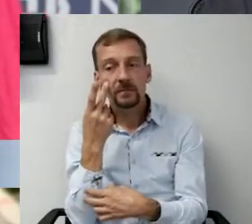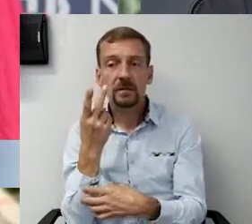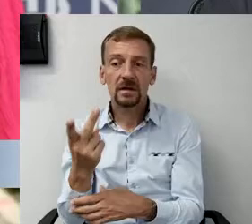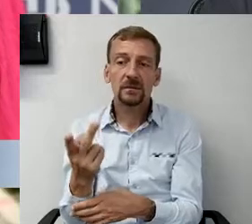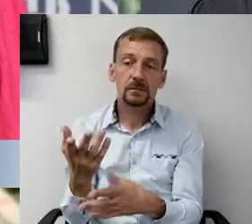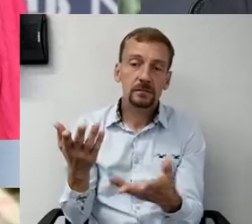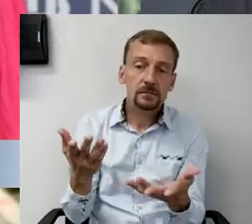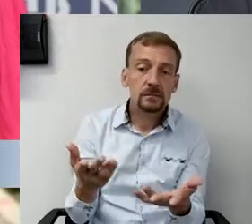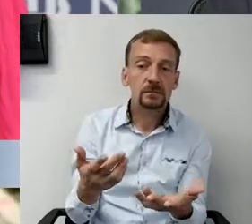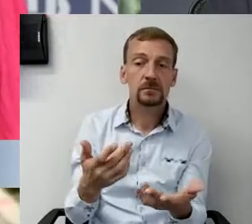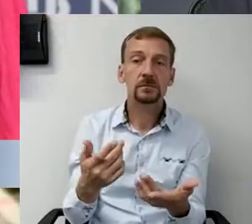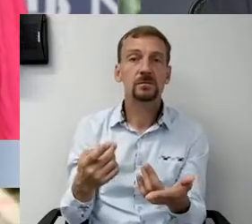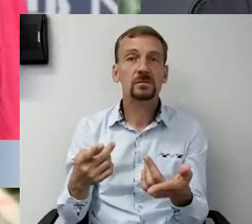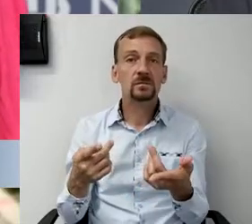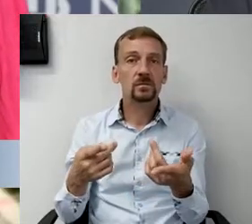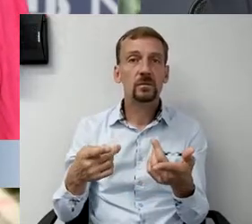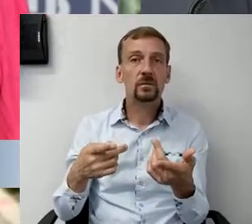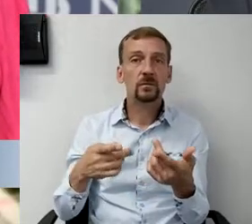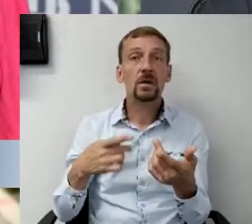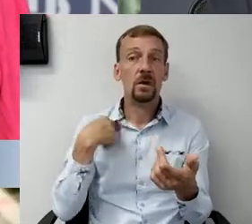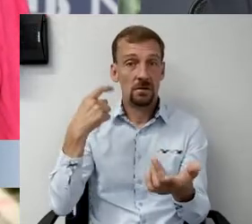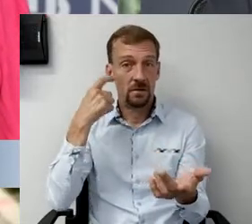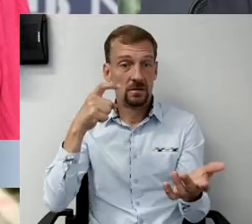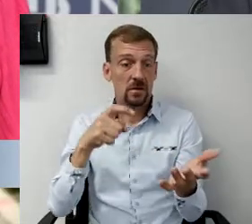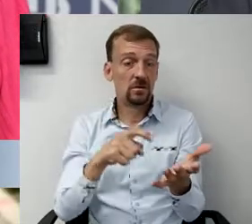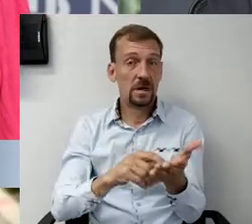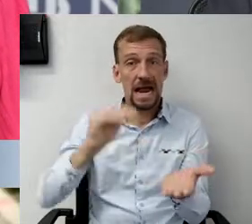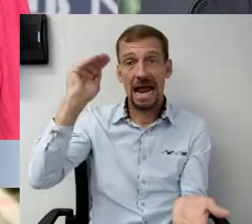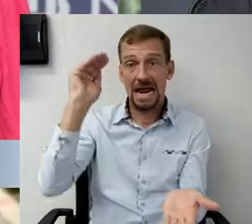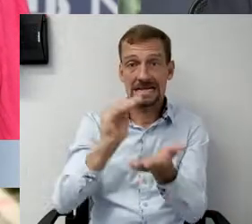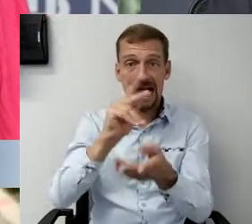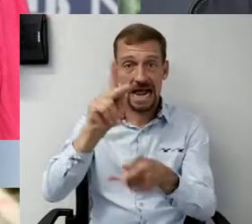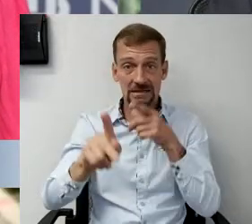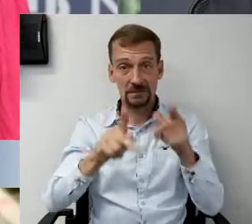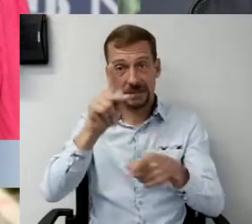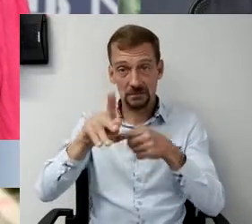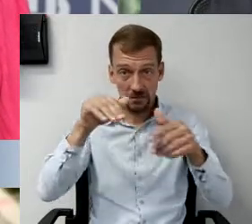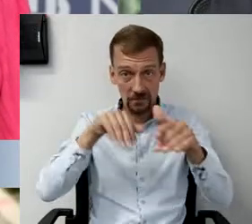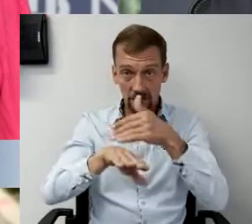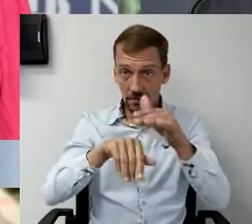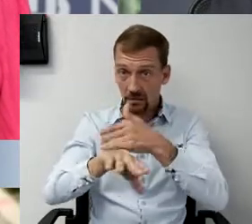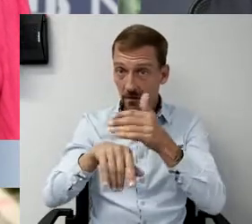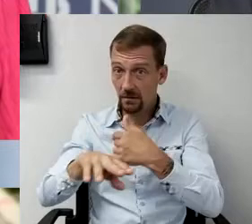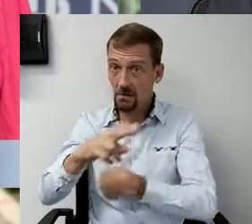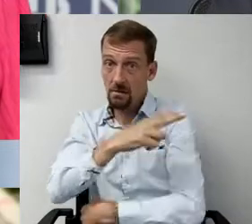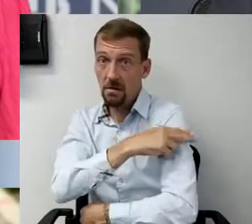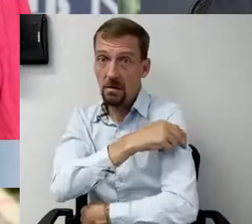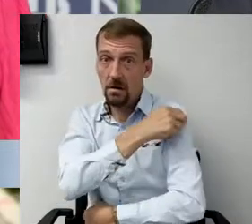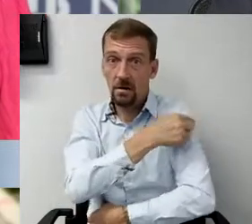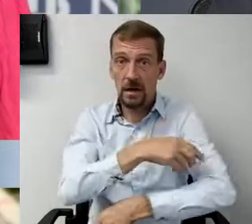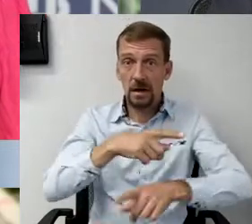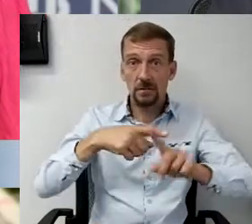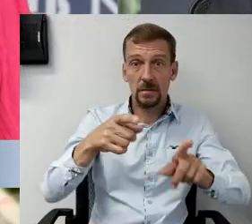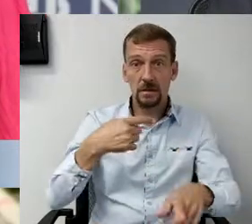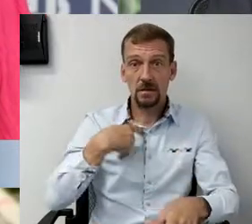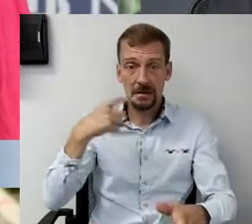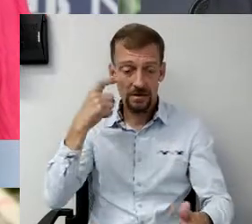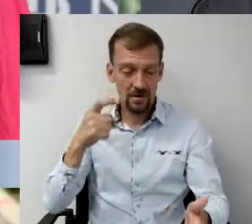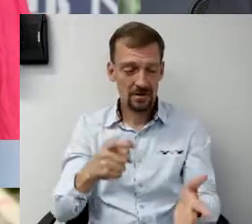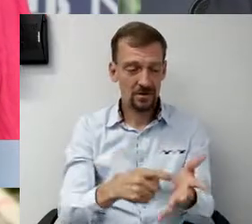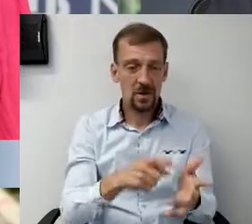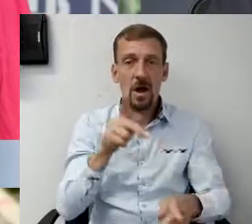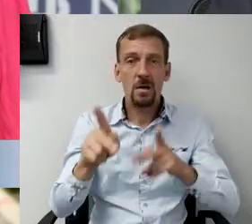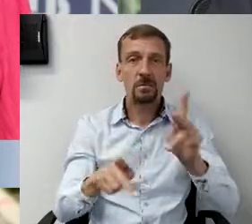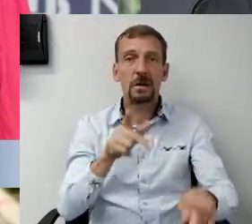that while hospitalizations are dropping, at the same time we're also, I think, experiencing more success